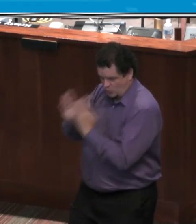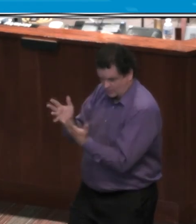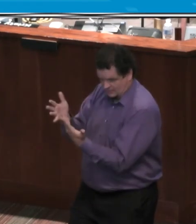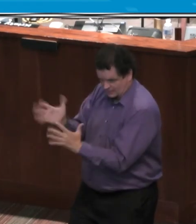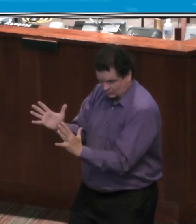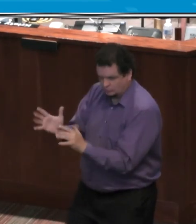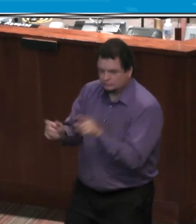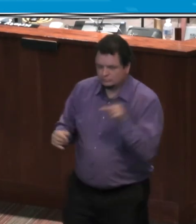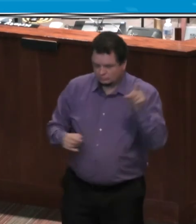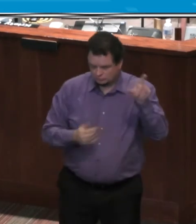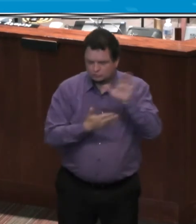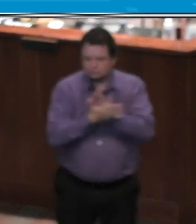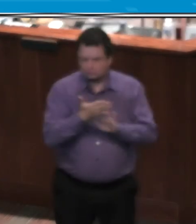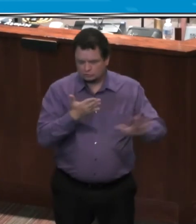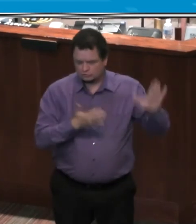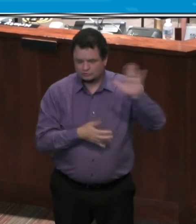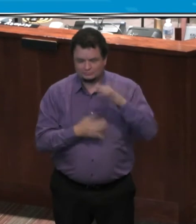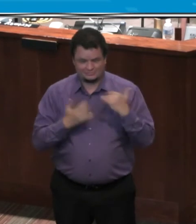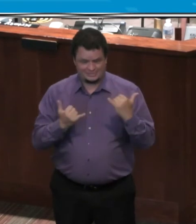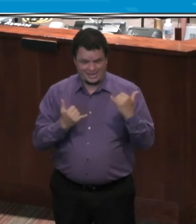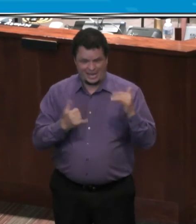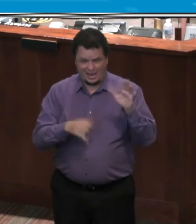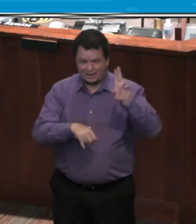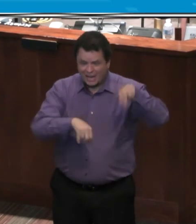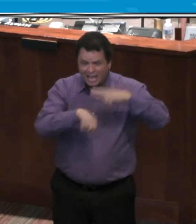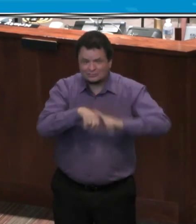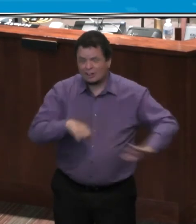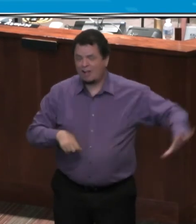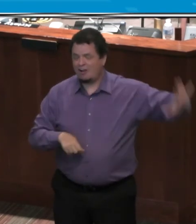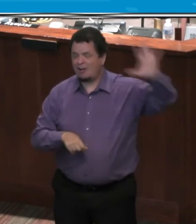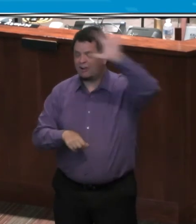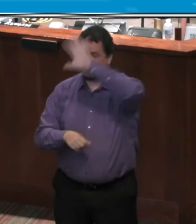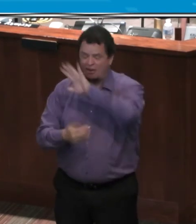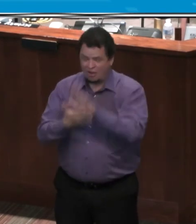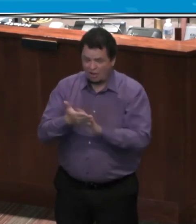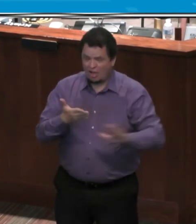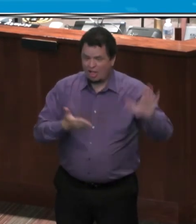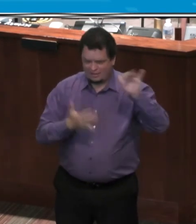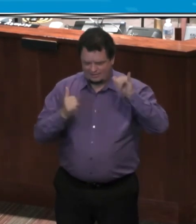So. Carr, you had a question? I do, thanks. I